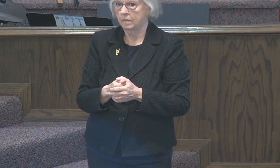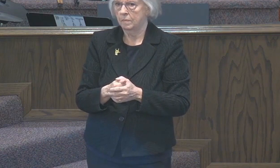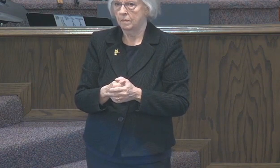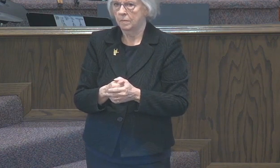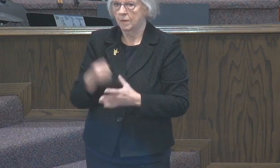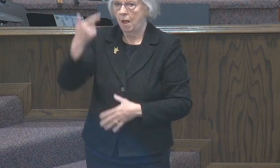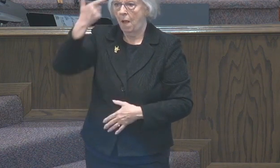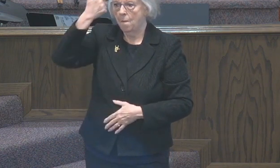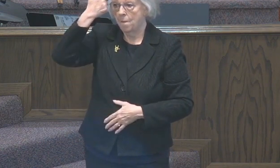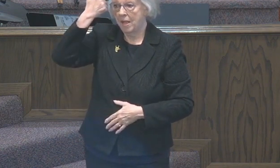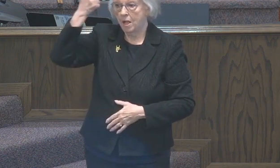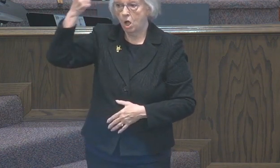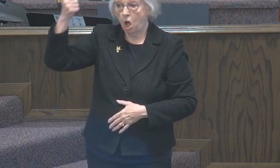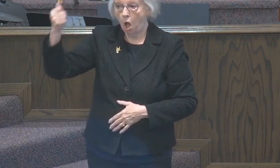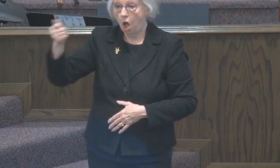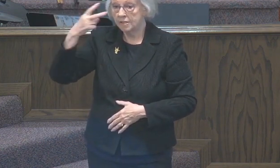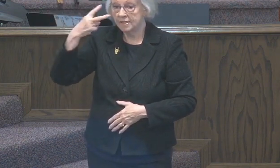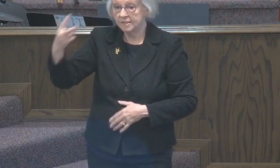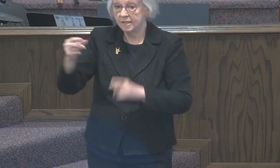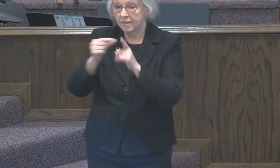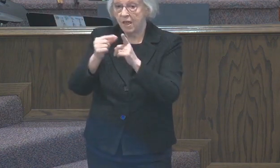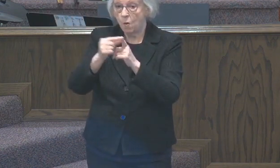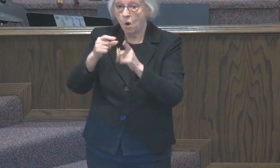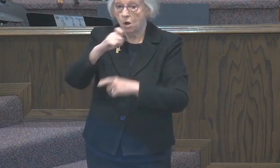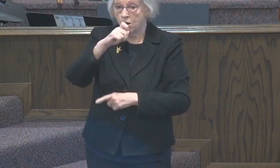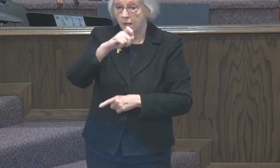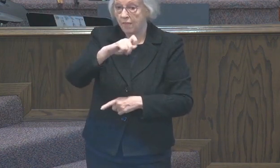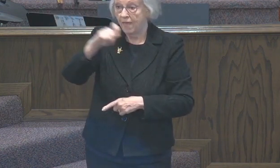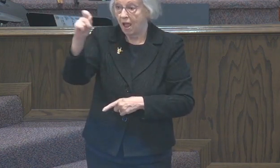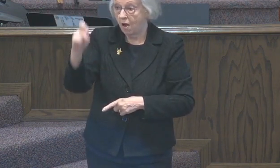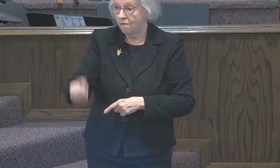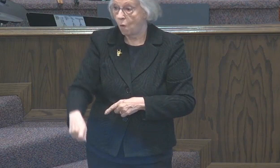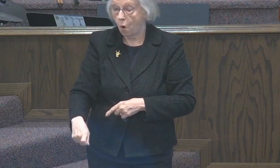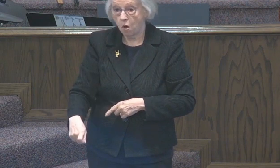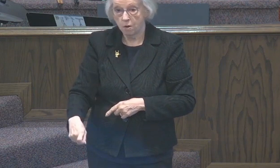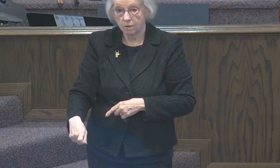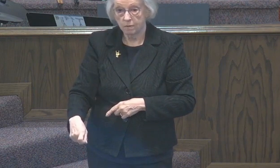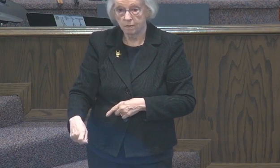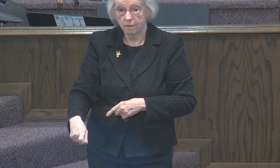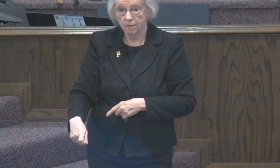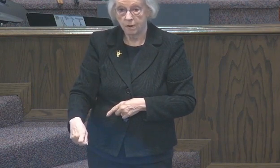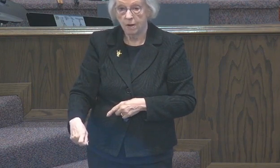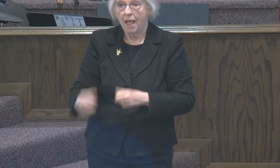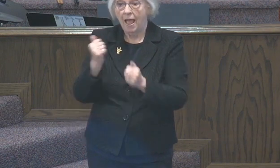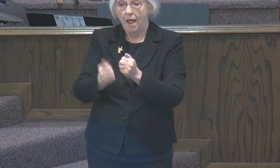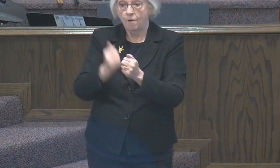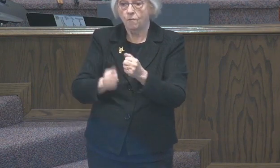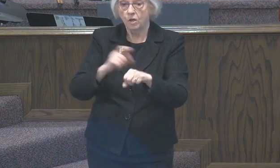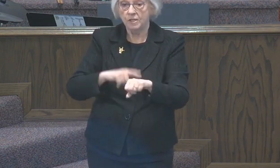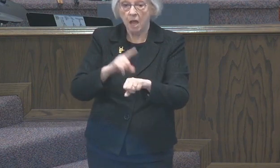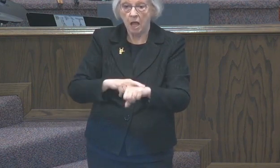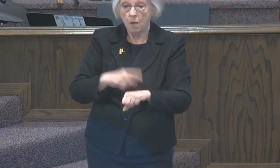therefore, all right? It cannot be a standalone thought because there's a therefore. And every time there is a therefore in